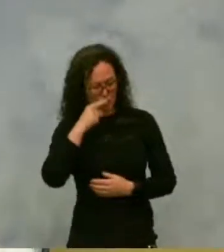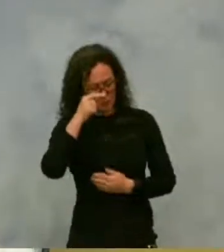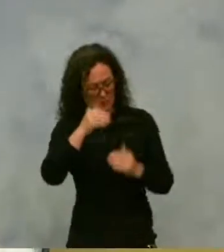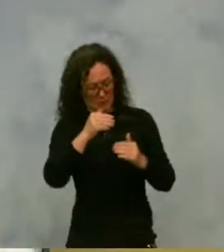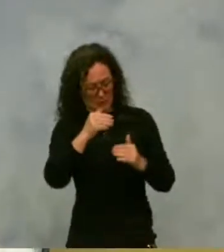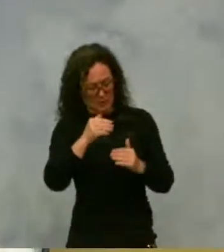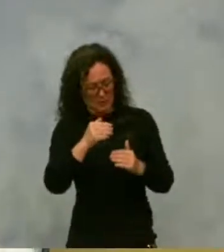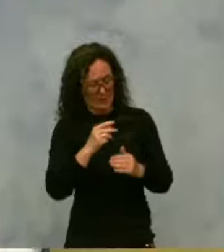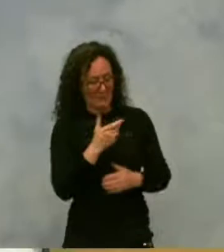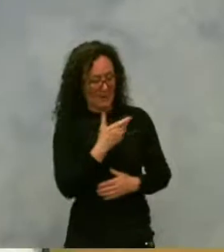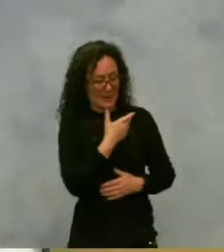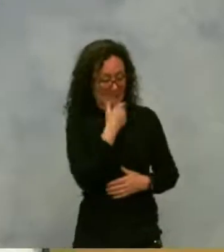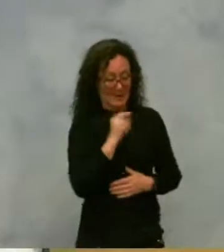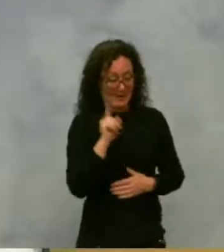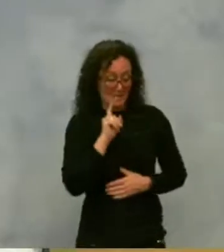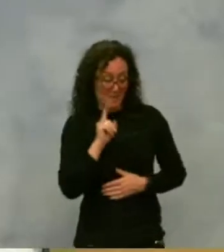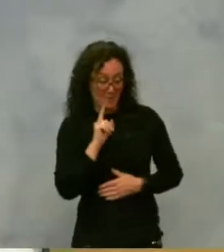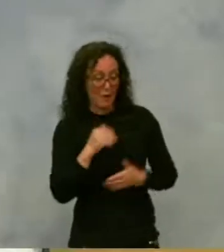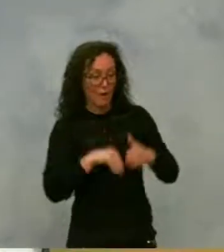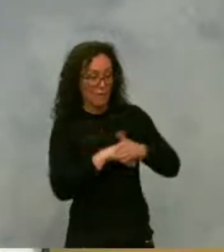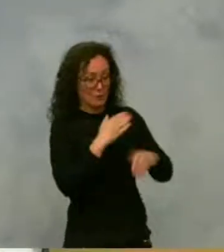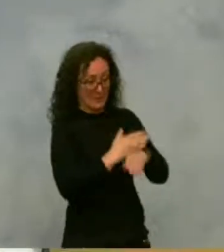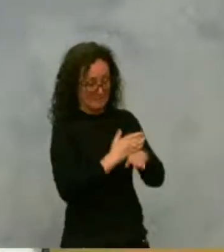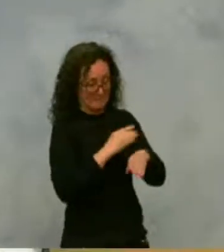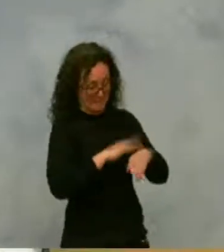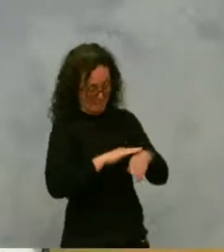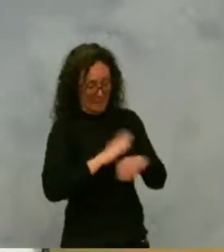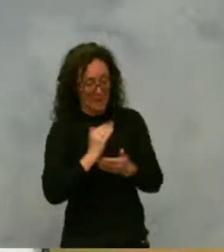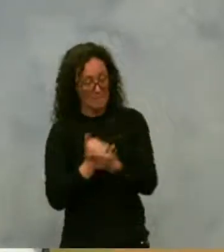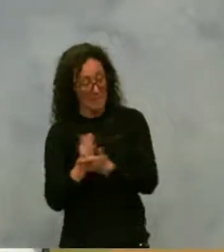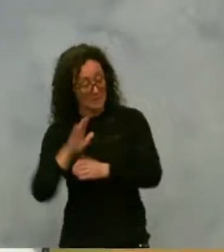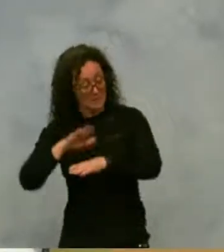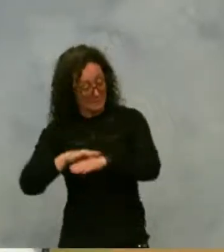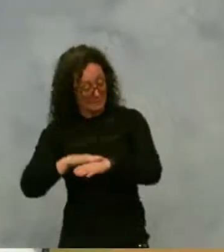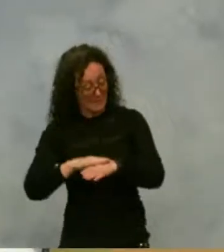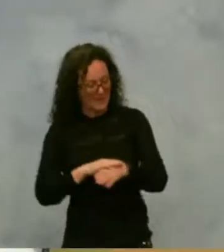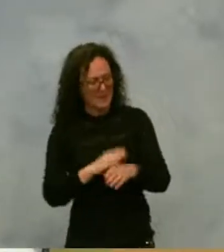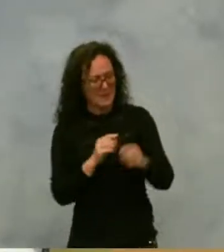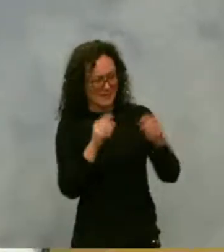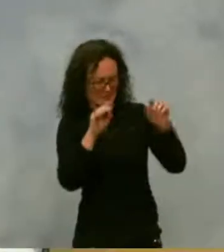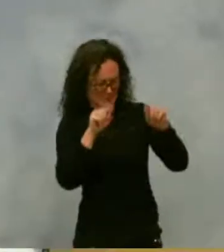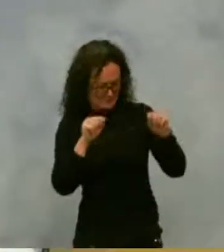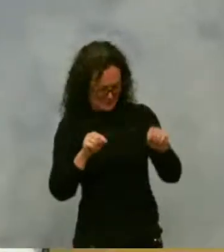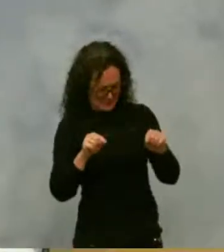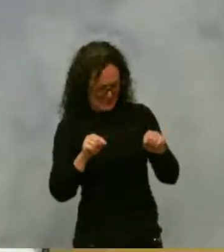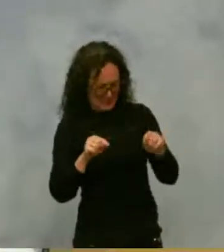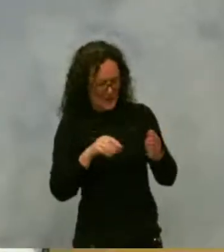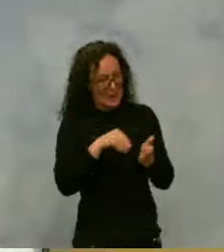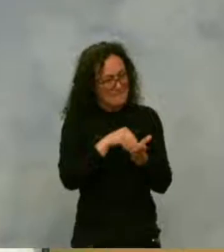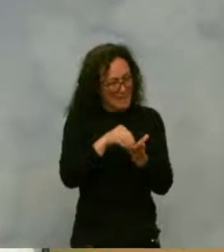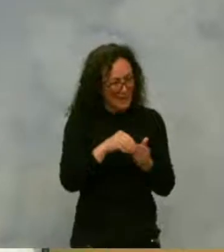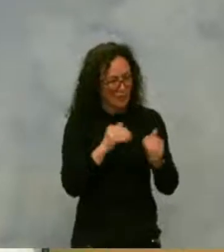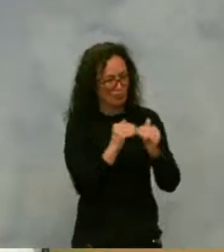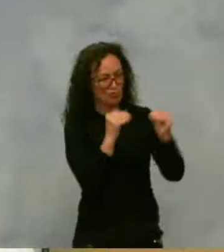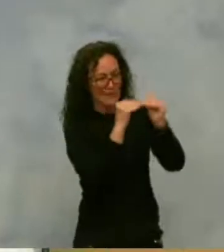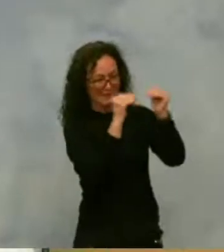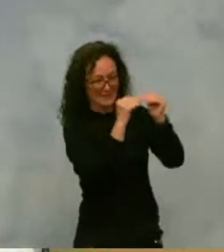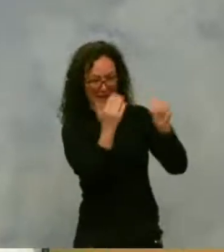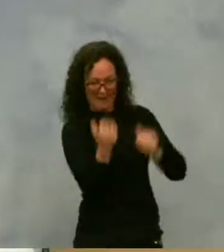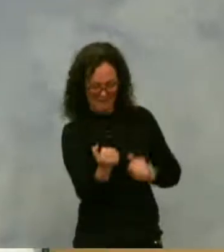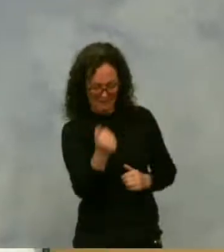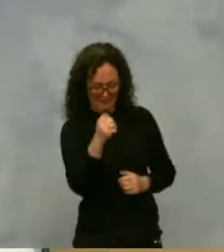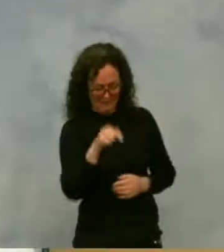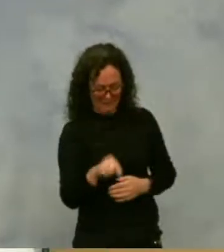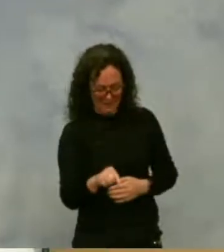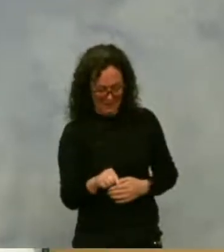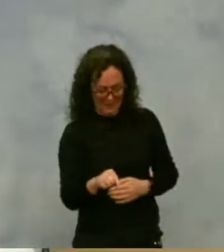the male-female full-time part-time for the workforce, and then a further split by pay band or grade for the workforce. But